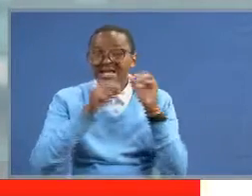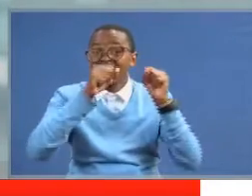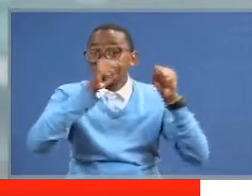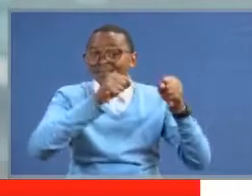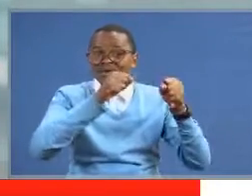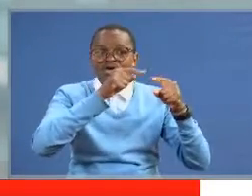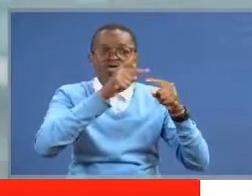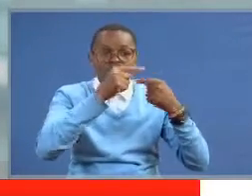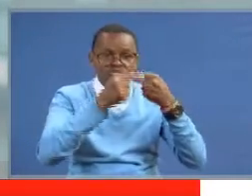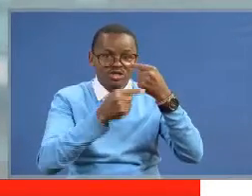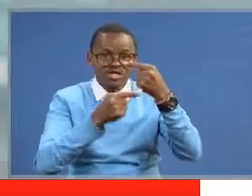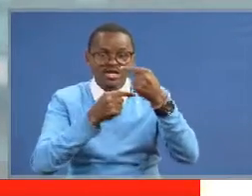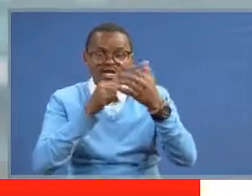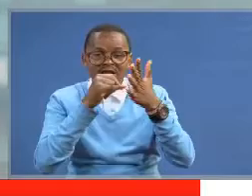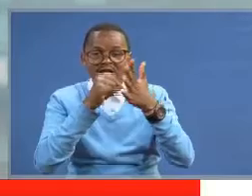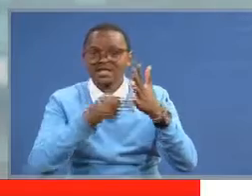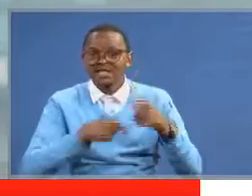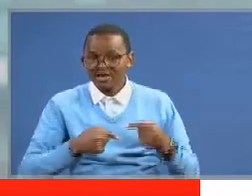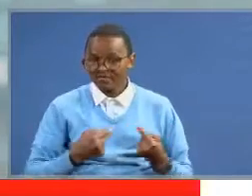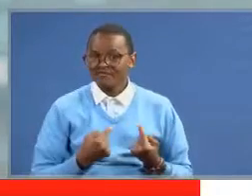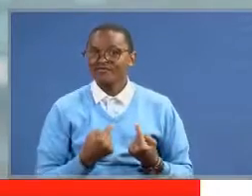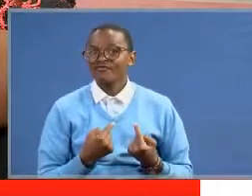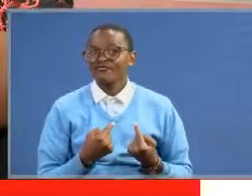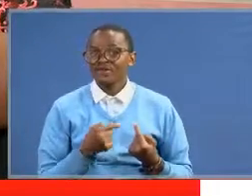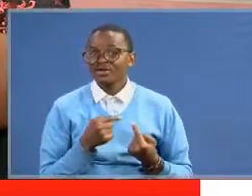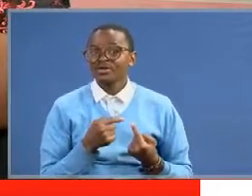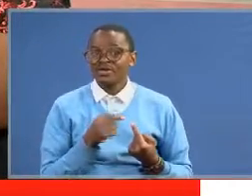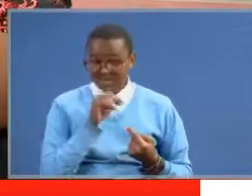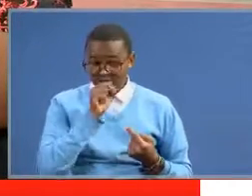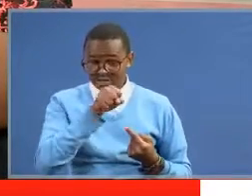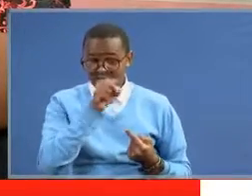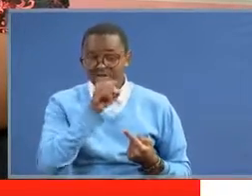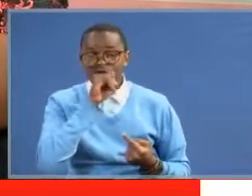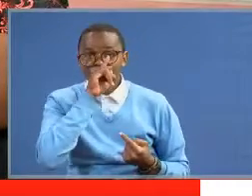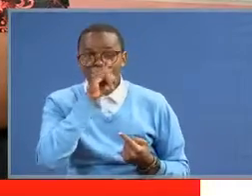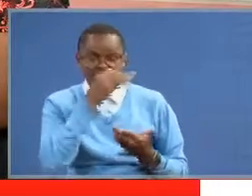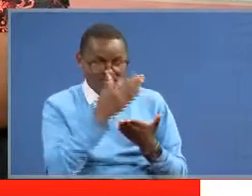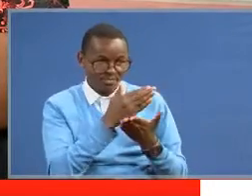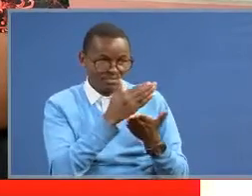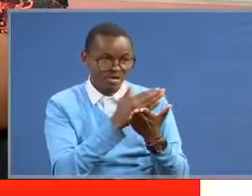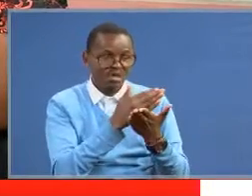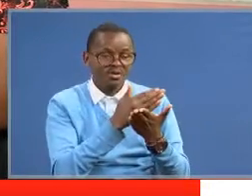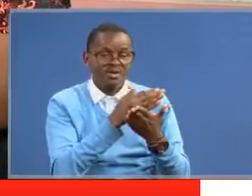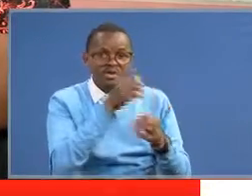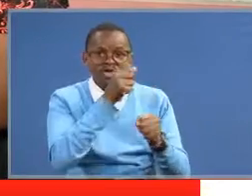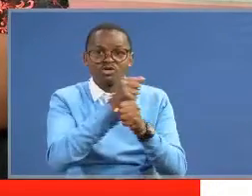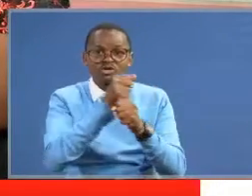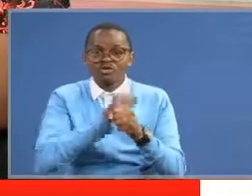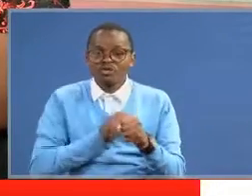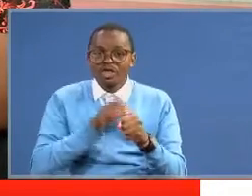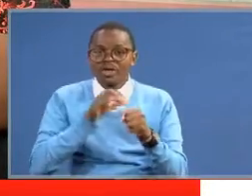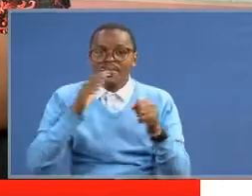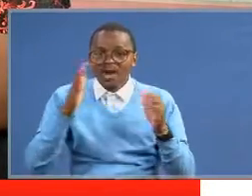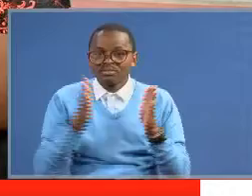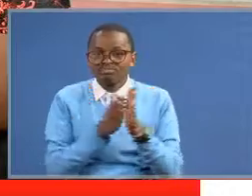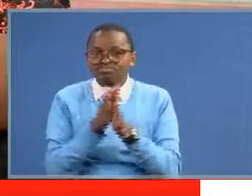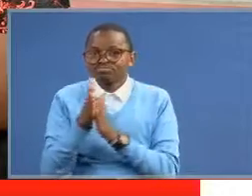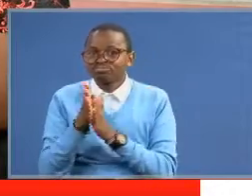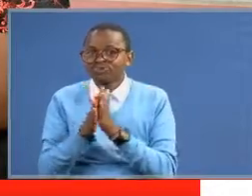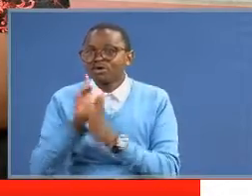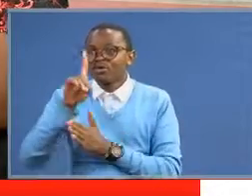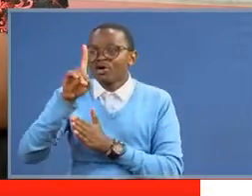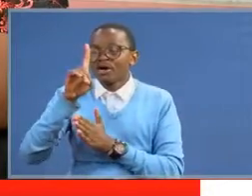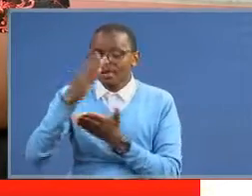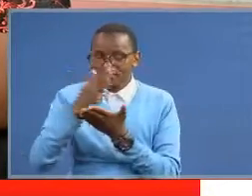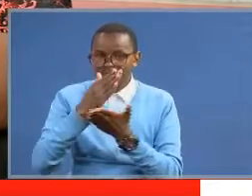able to sustain itself? Yeah, there is. Actually, based on some of the programs we run with the girls, I'm always inspired by one